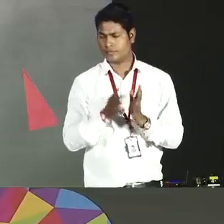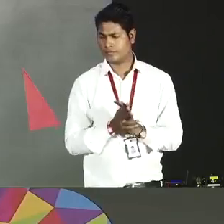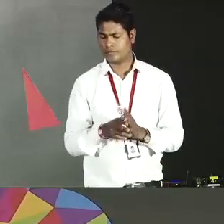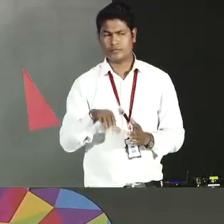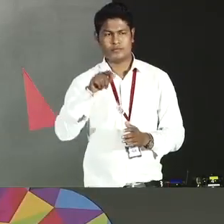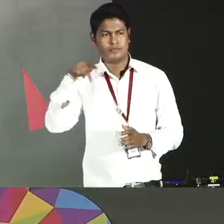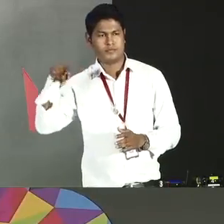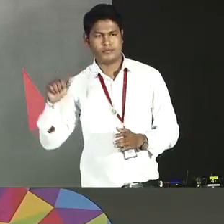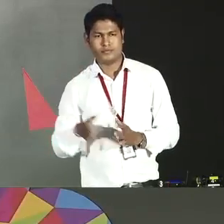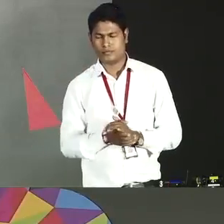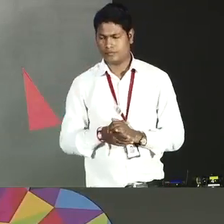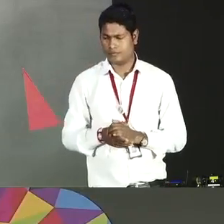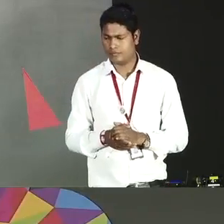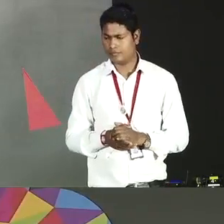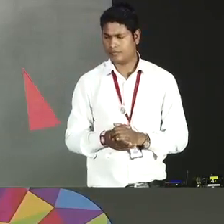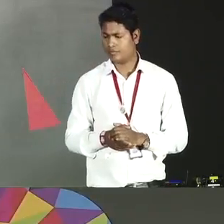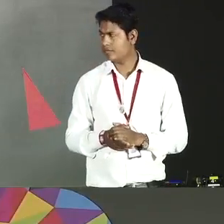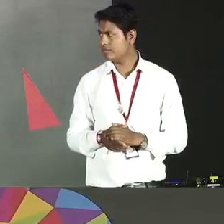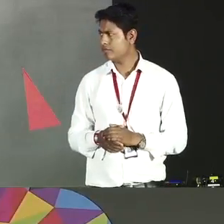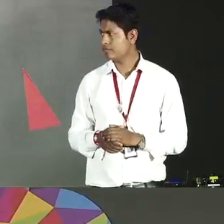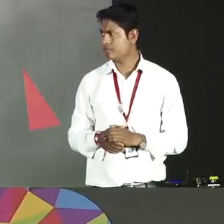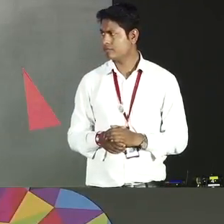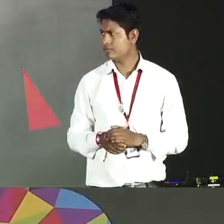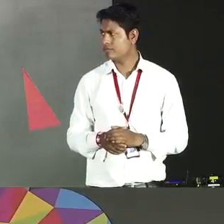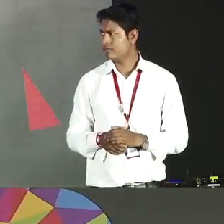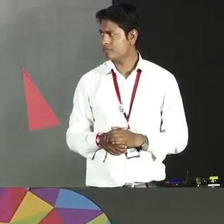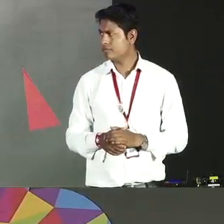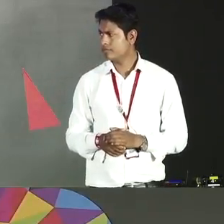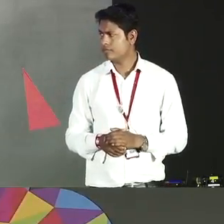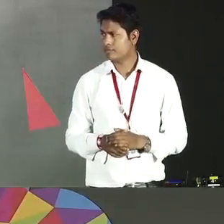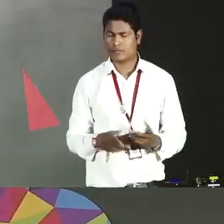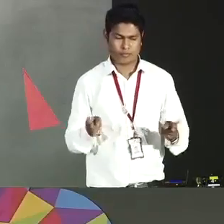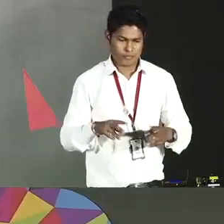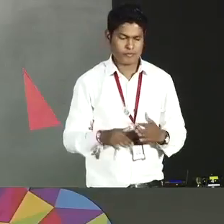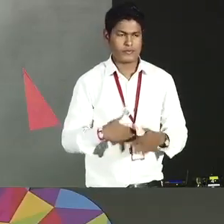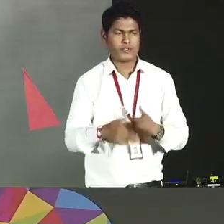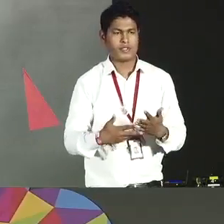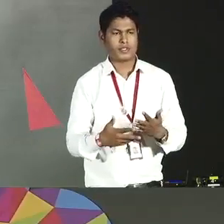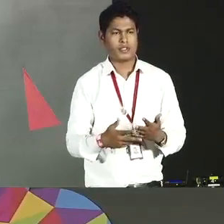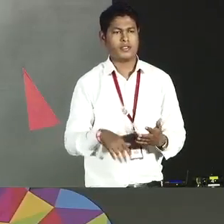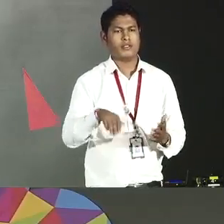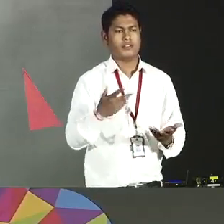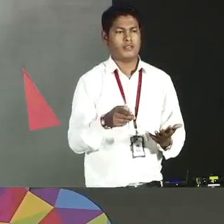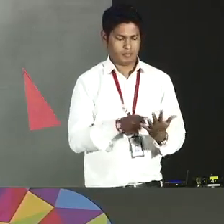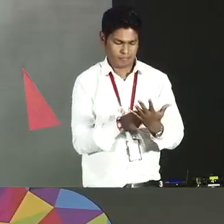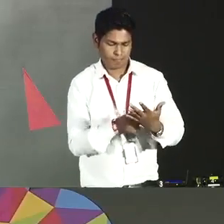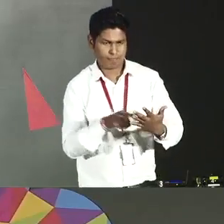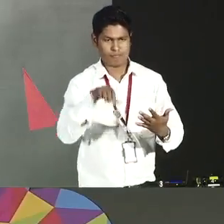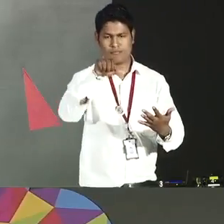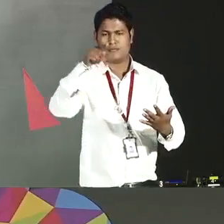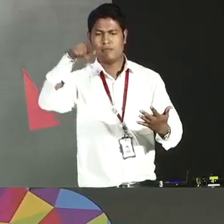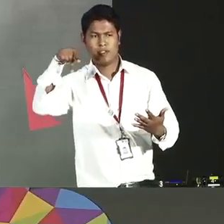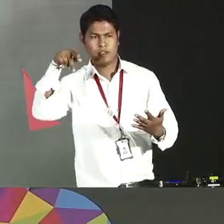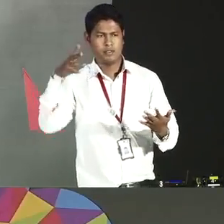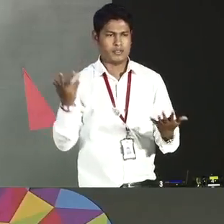there's machine learning and cloud computing inside of it. They just know that they come in, they interact with the app, they provide some videos of their